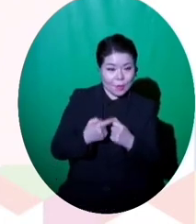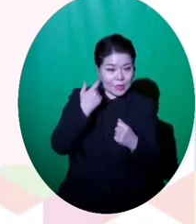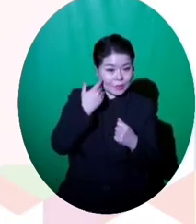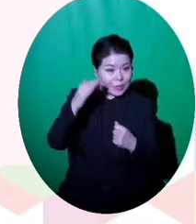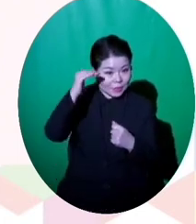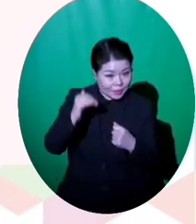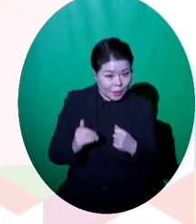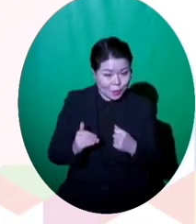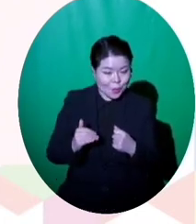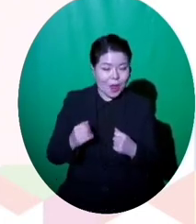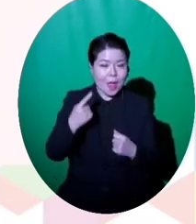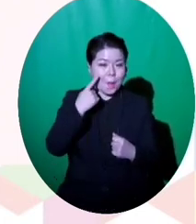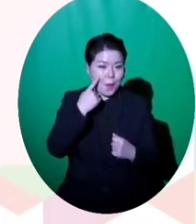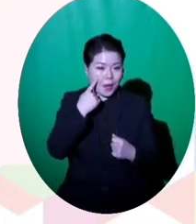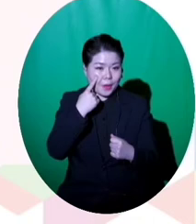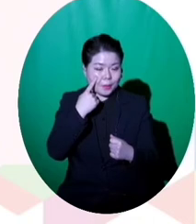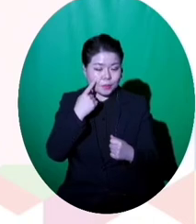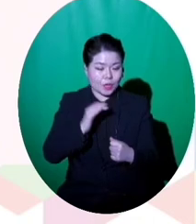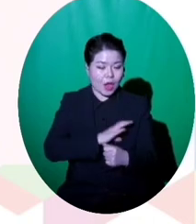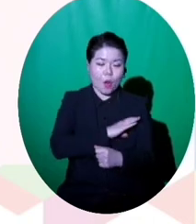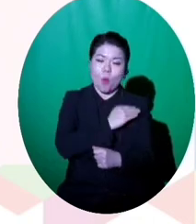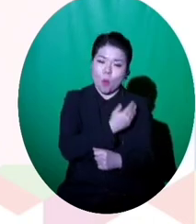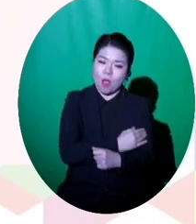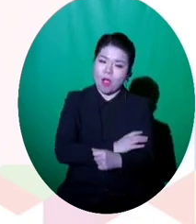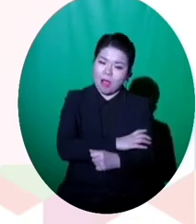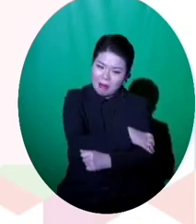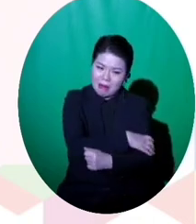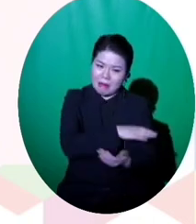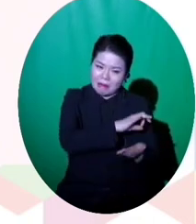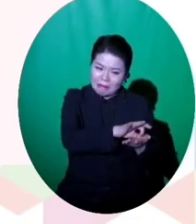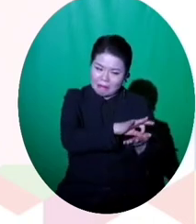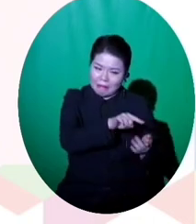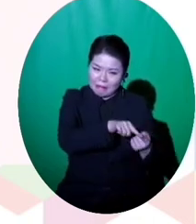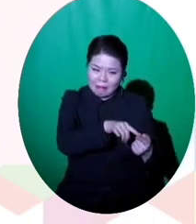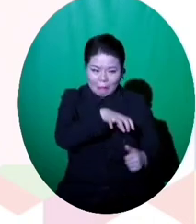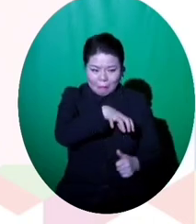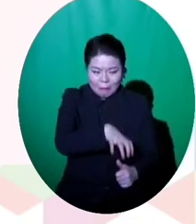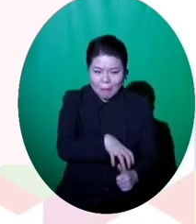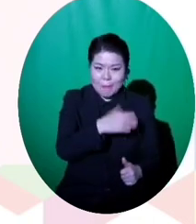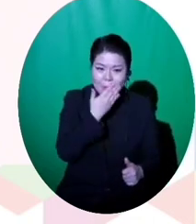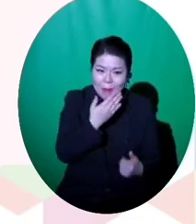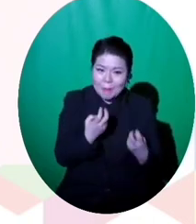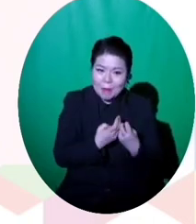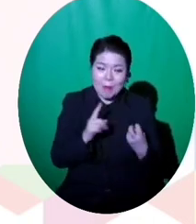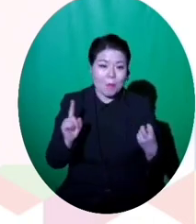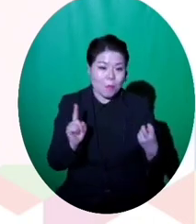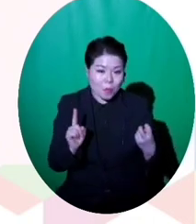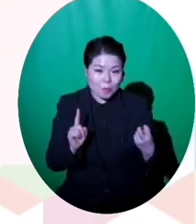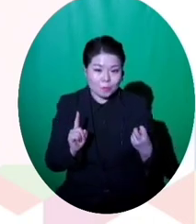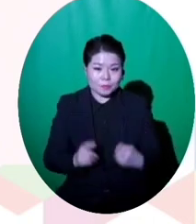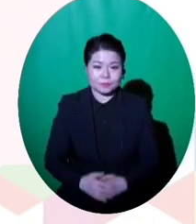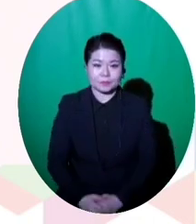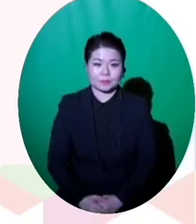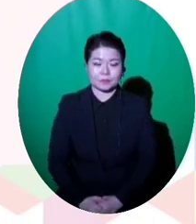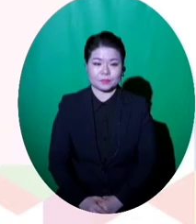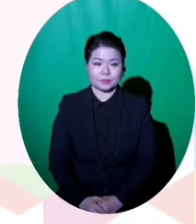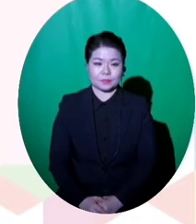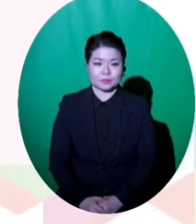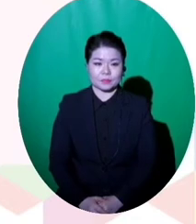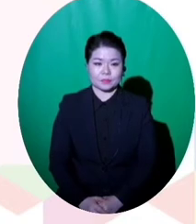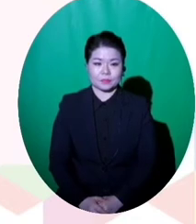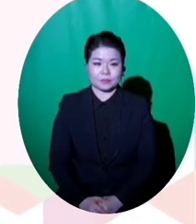Can we unlearn the conventional model of growth, which is, you know, based on